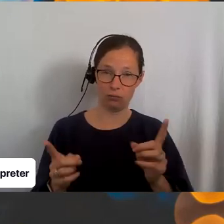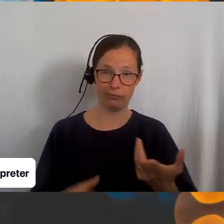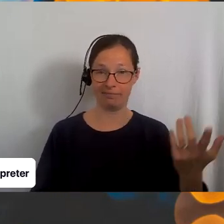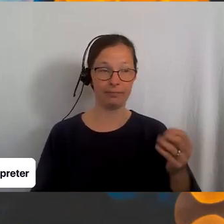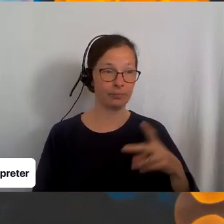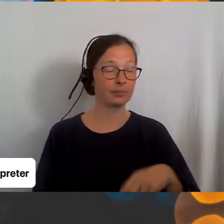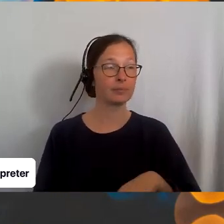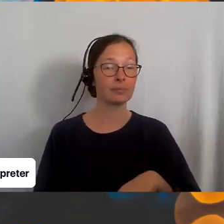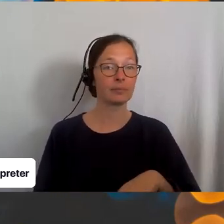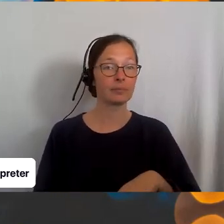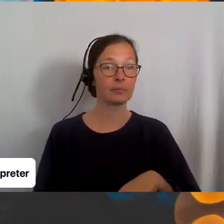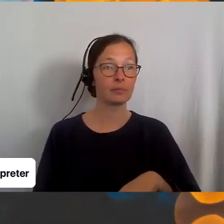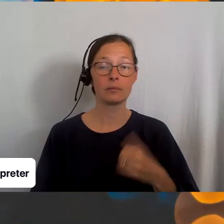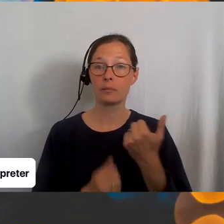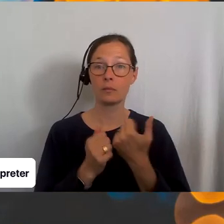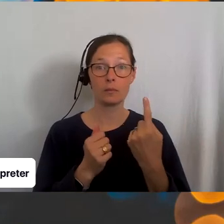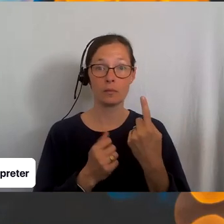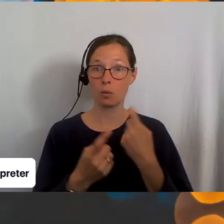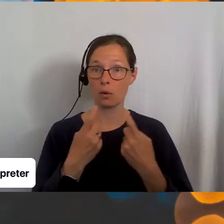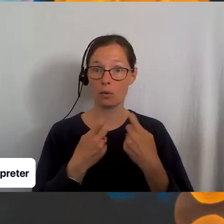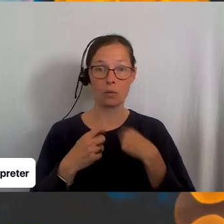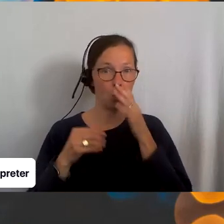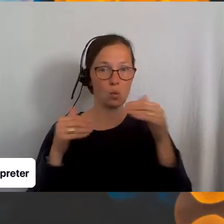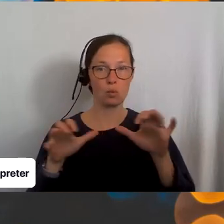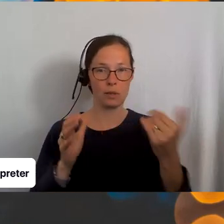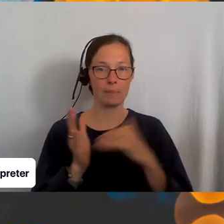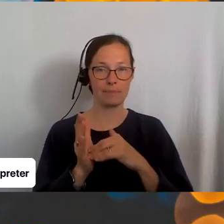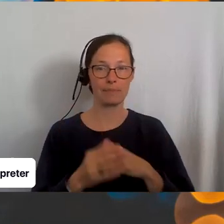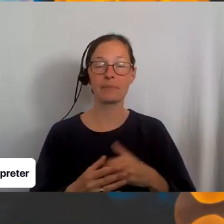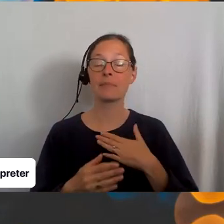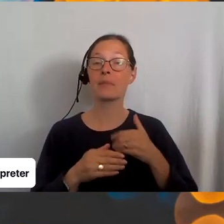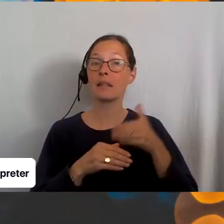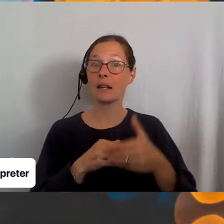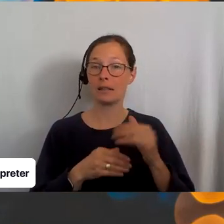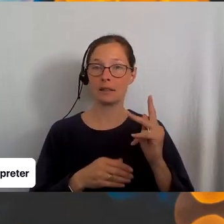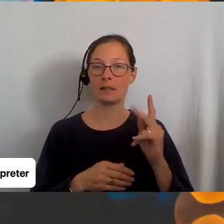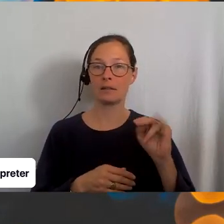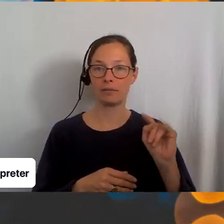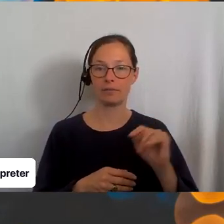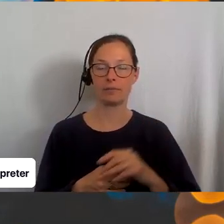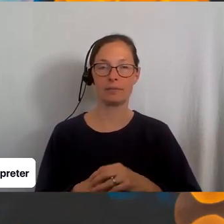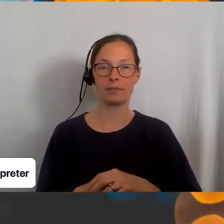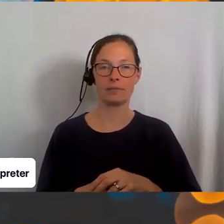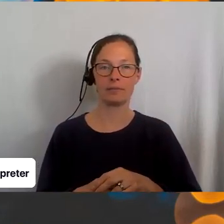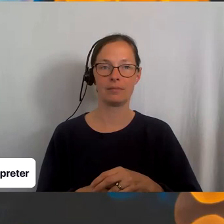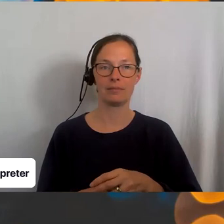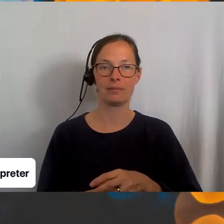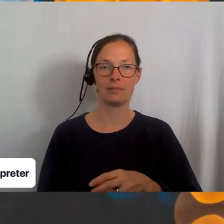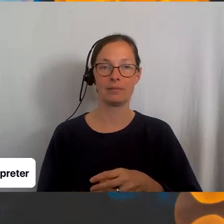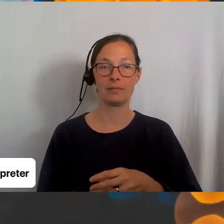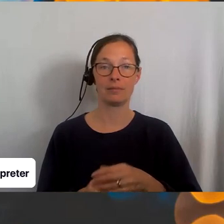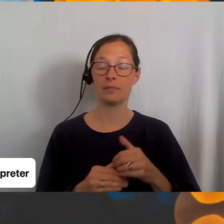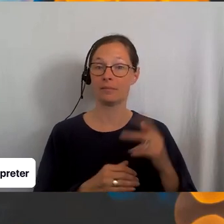Okay. Anyone questions? I'm going to do it again. So my next stitch is a knit stitch.